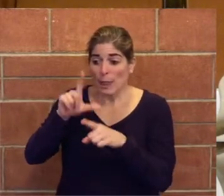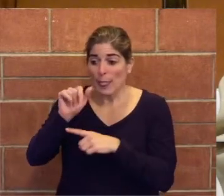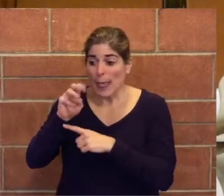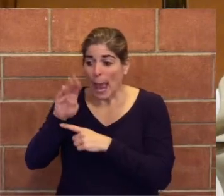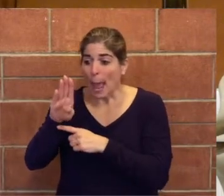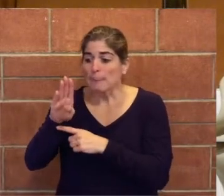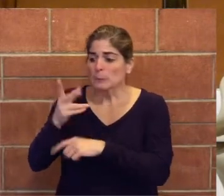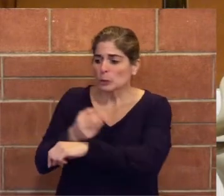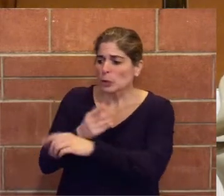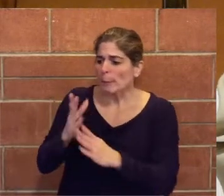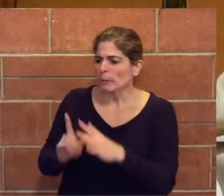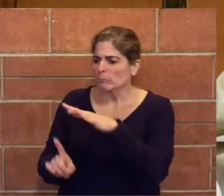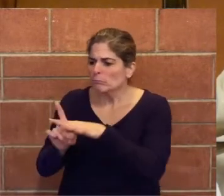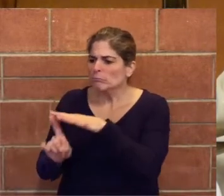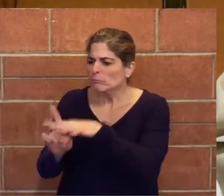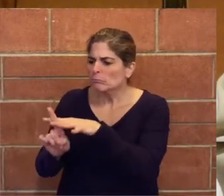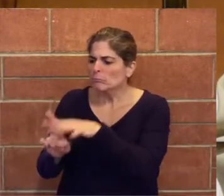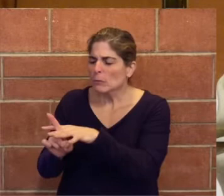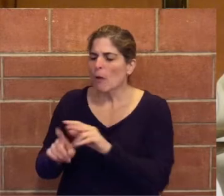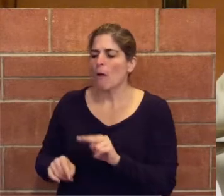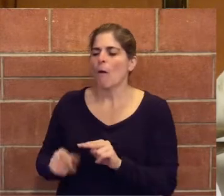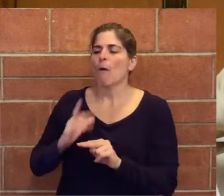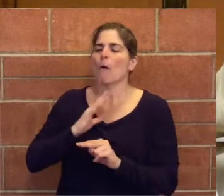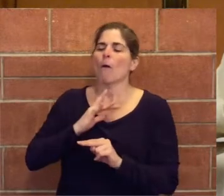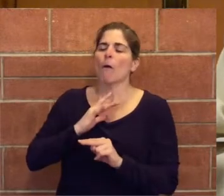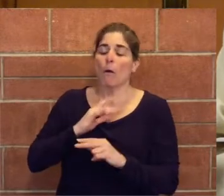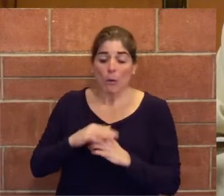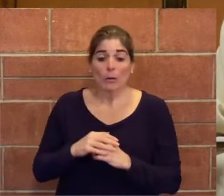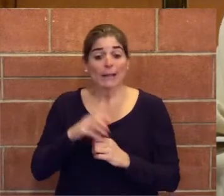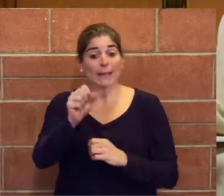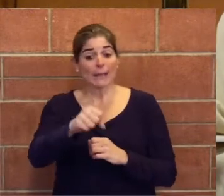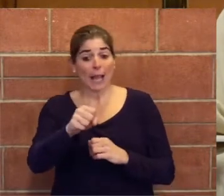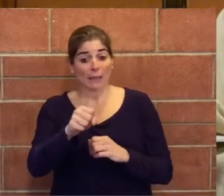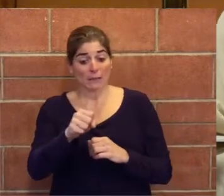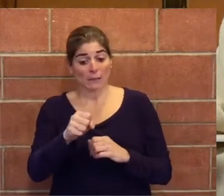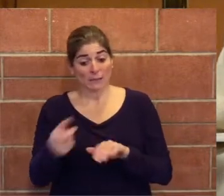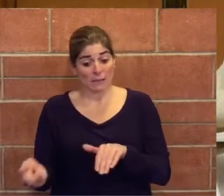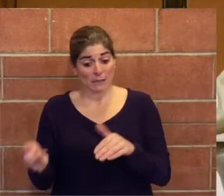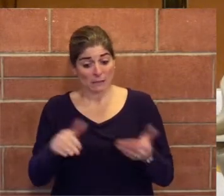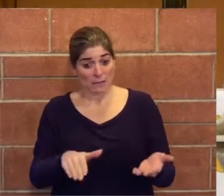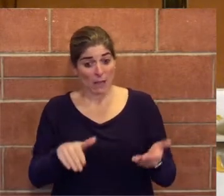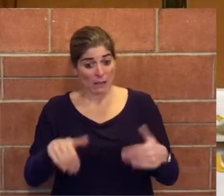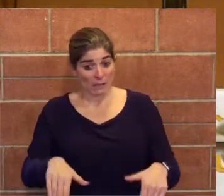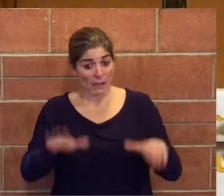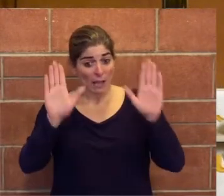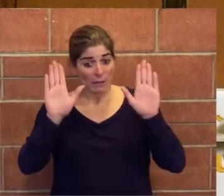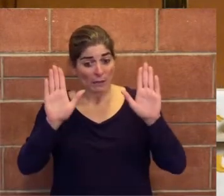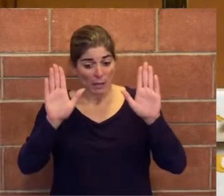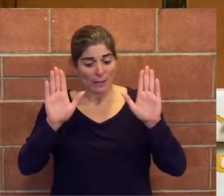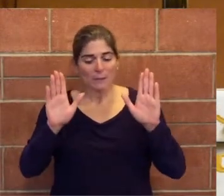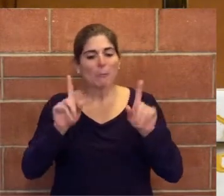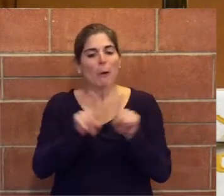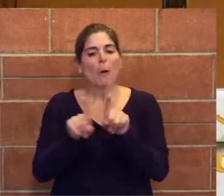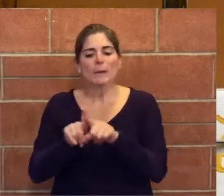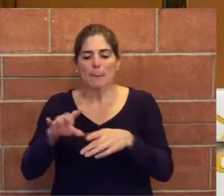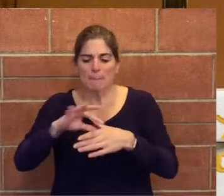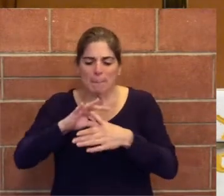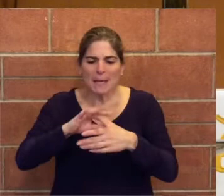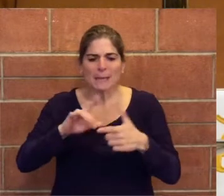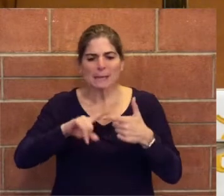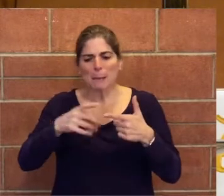times. In addition to being a major sacrificial animal, sheep provided the ancients with